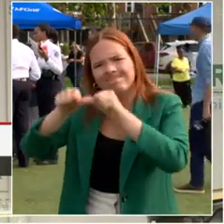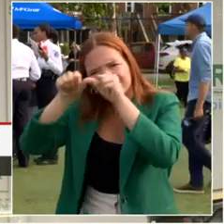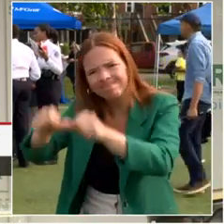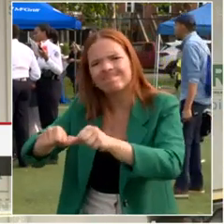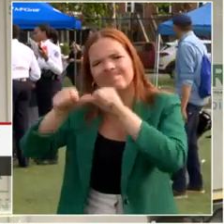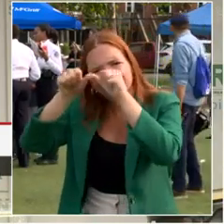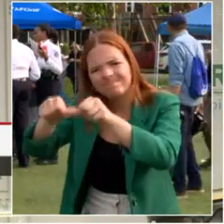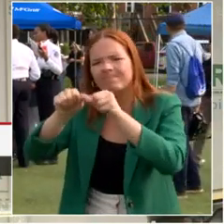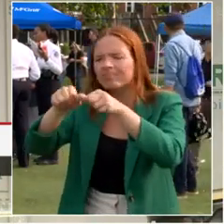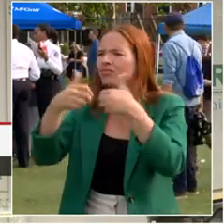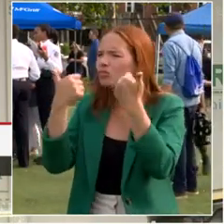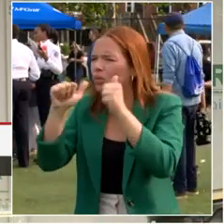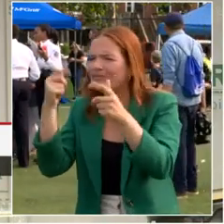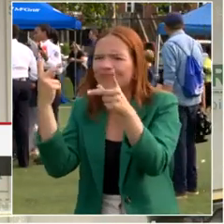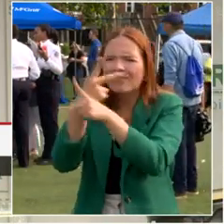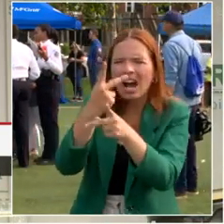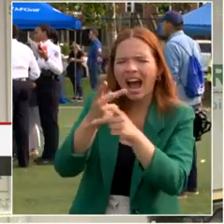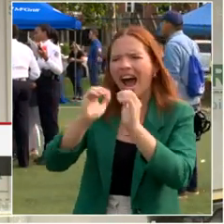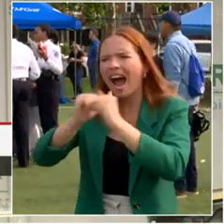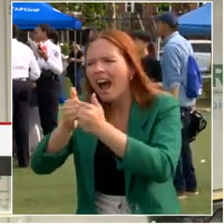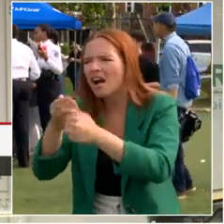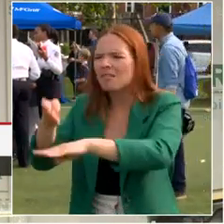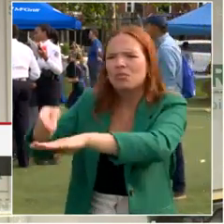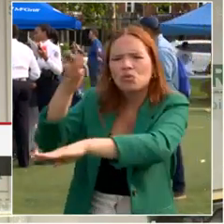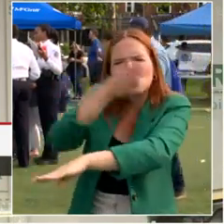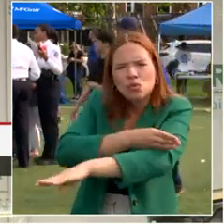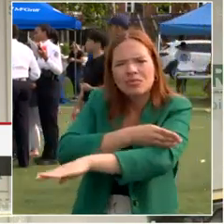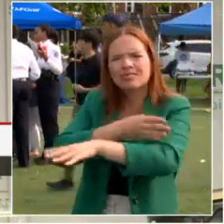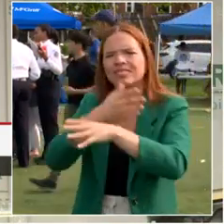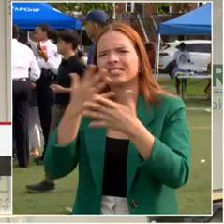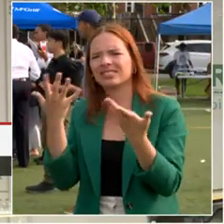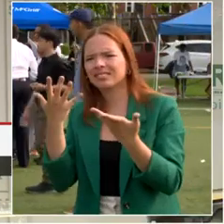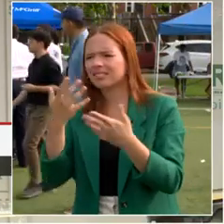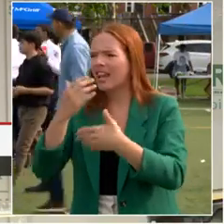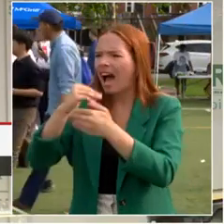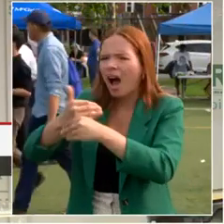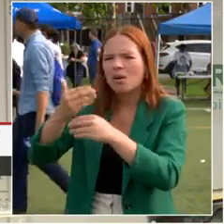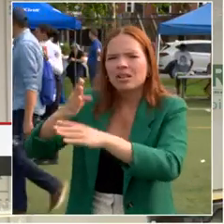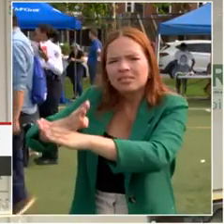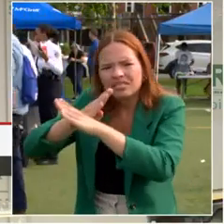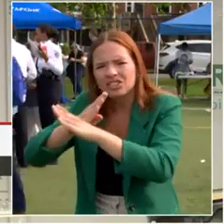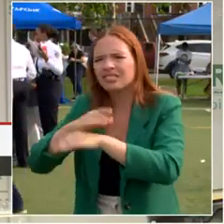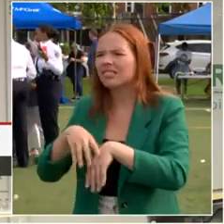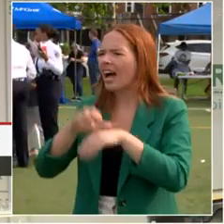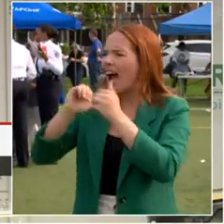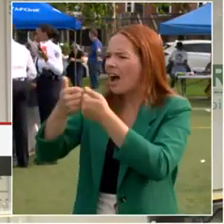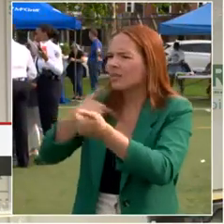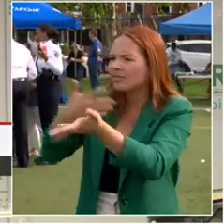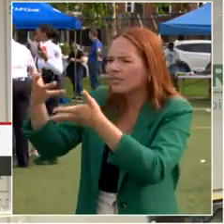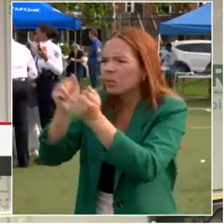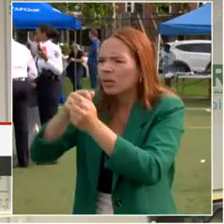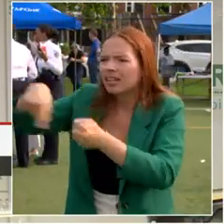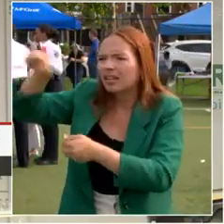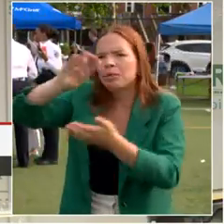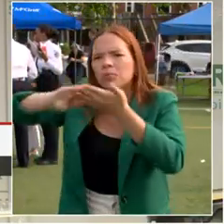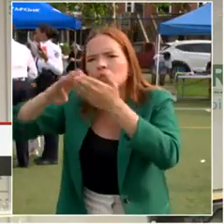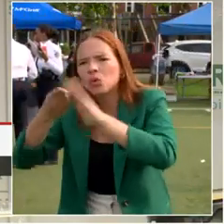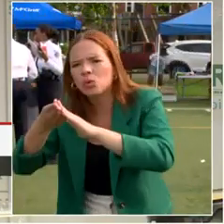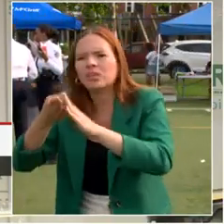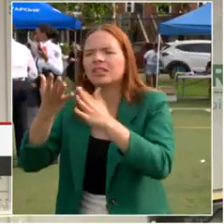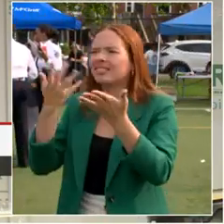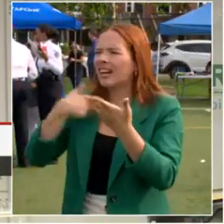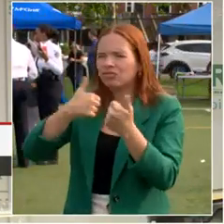since assuming this role is how can we do more of these offensive investigations, and how can we do them more quickly? And